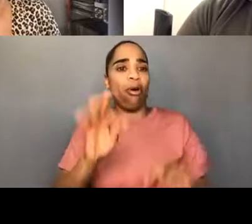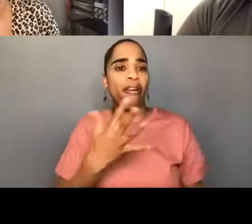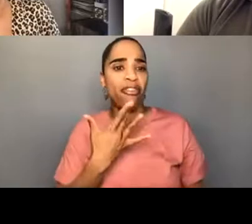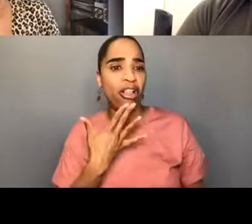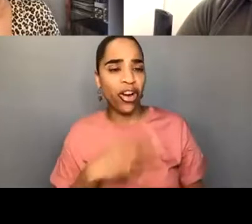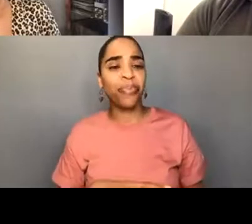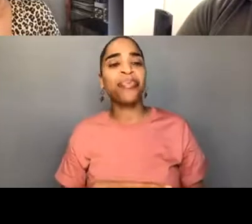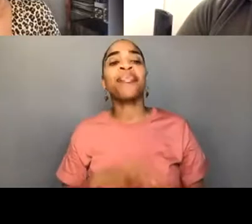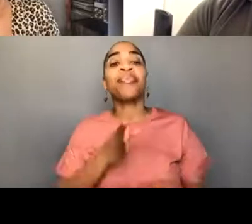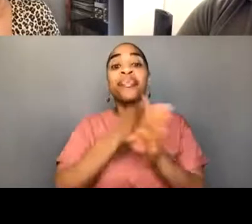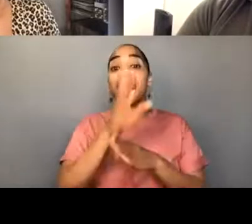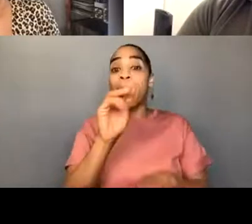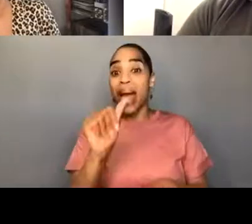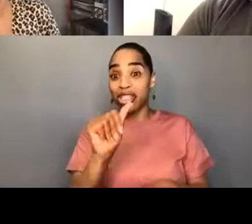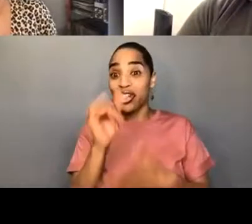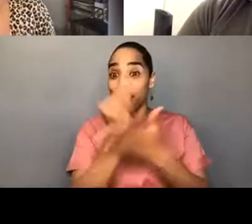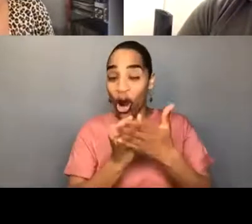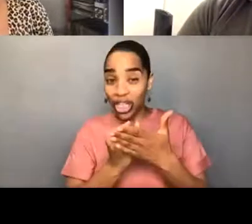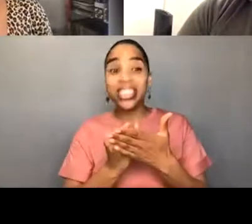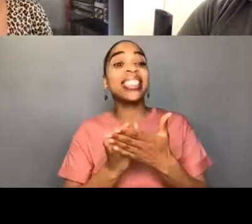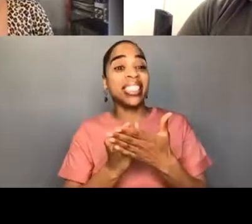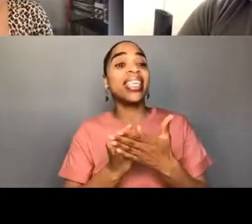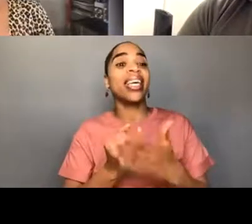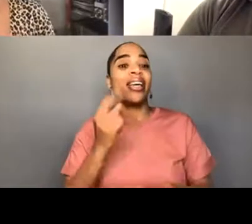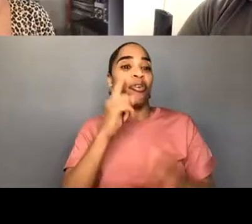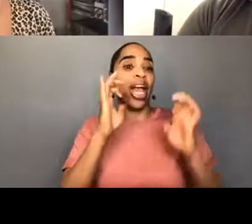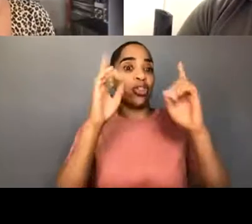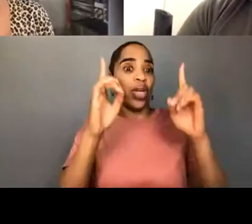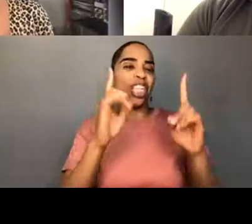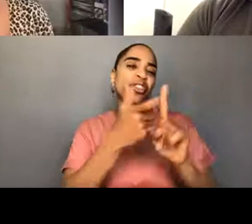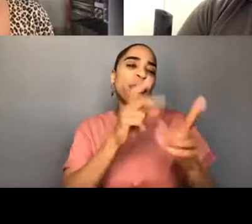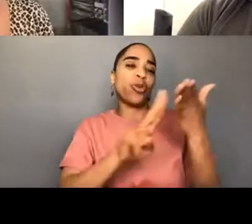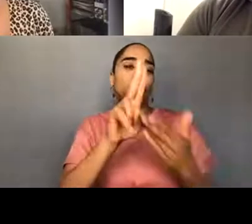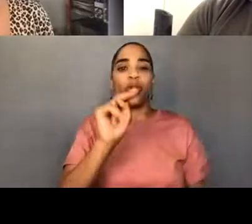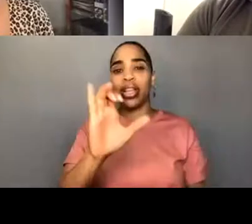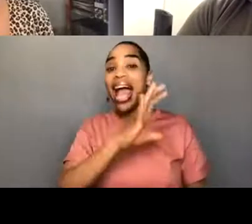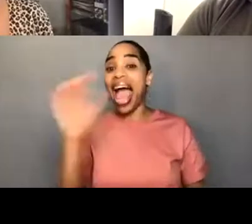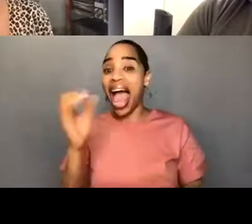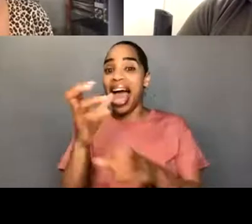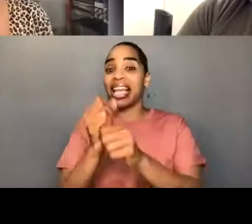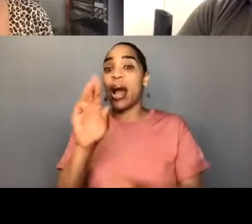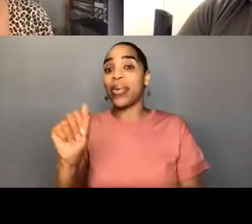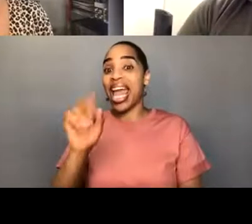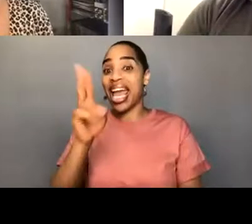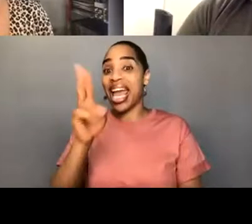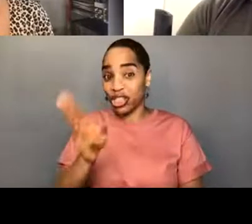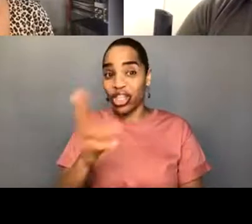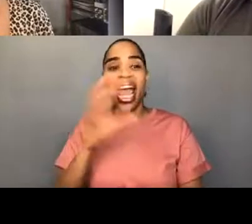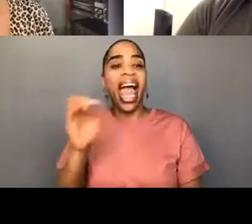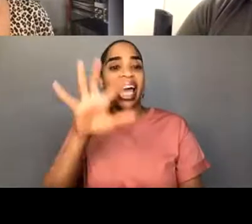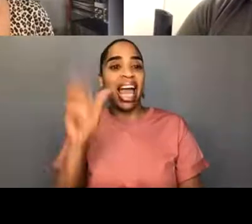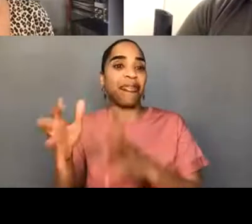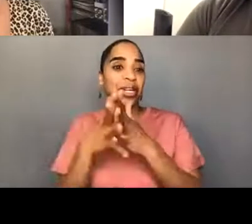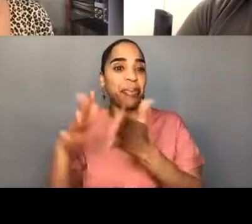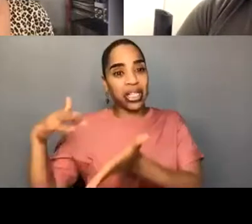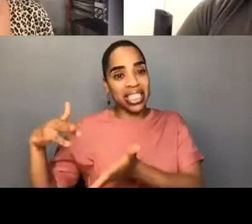a Master of Arts in Mass Communication from the University of North Carolina and earned her BA in History and African American